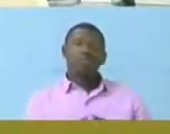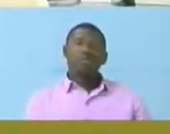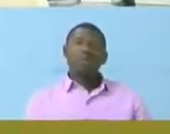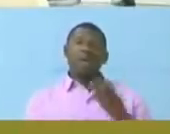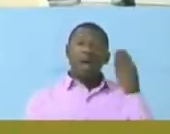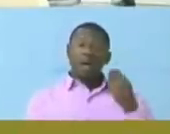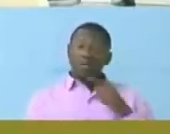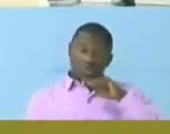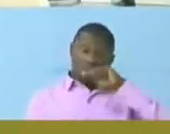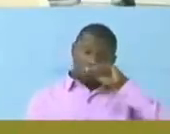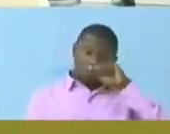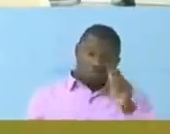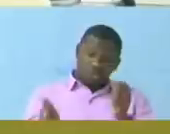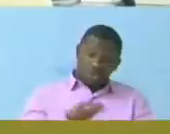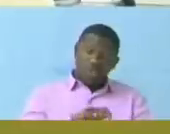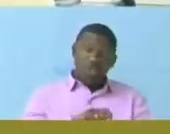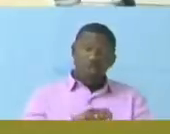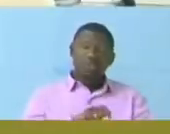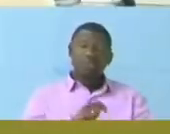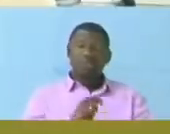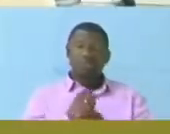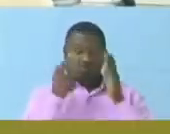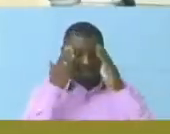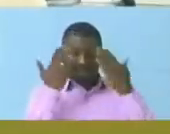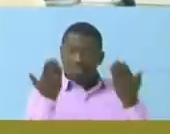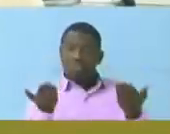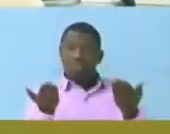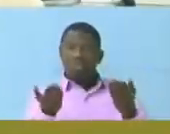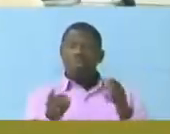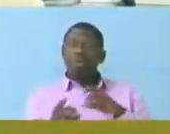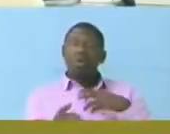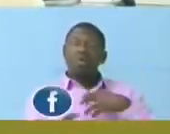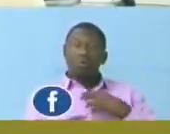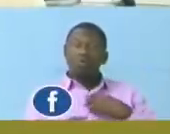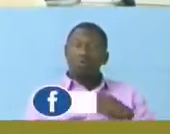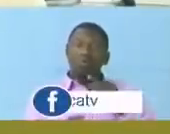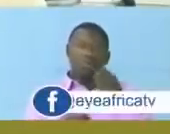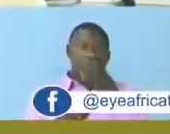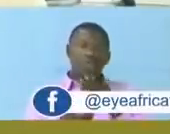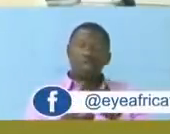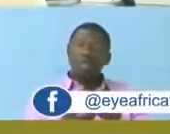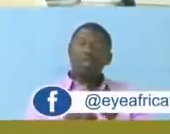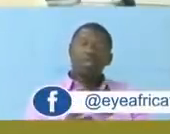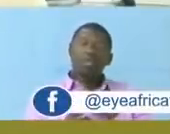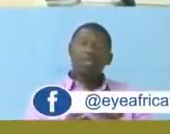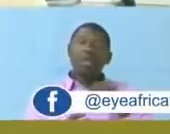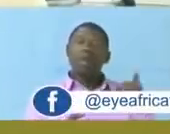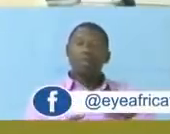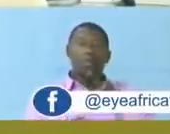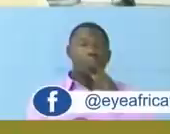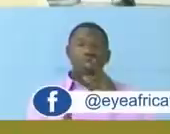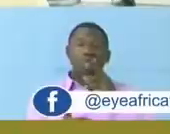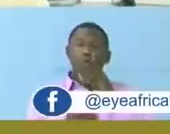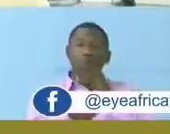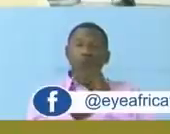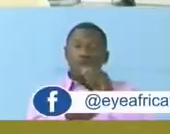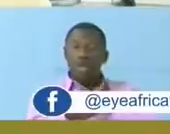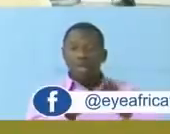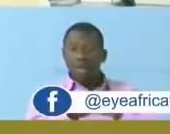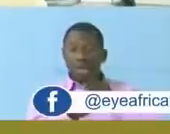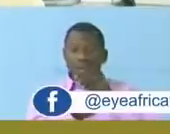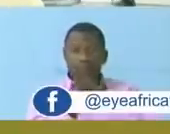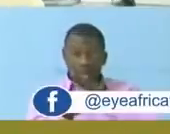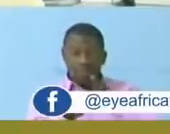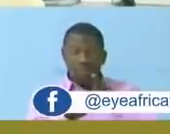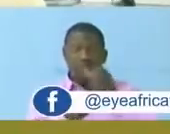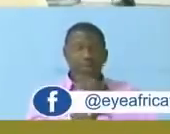Mana along we falinta nyadi le. I want to also blame the lawmakers. But it left and we are the lala tumila wa Karola. Because they have